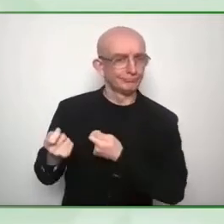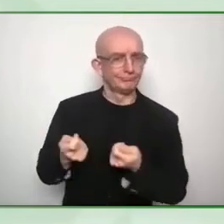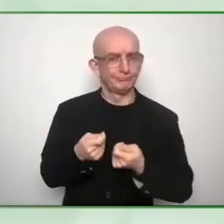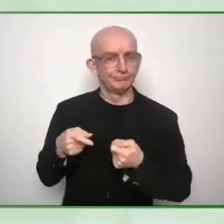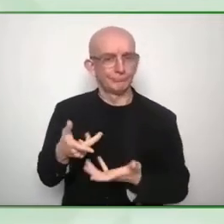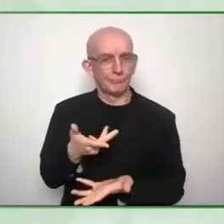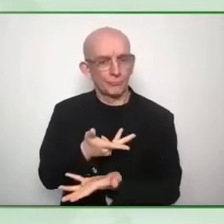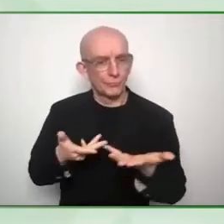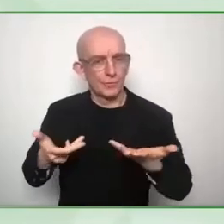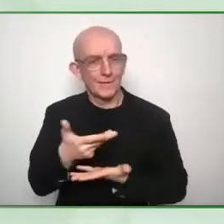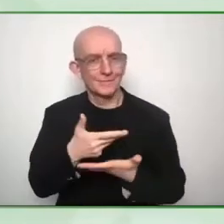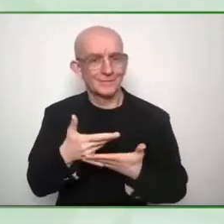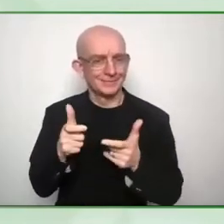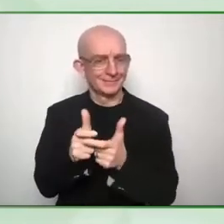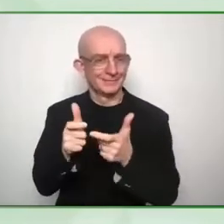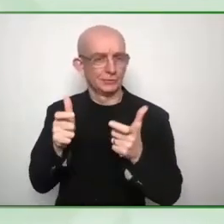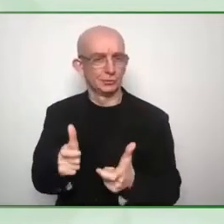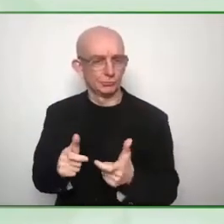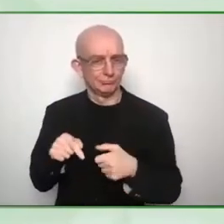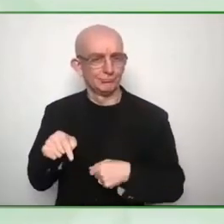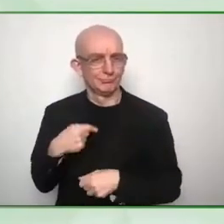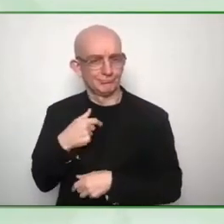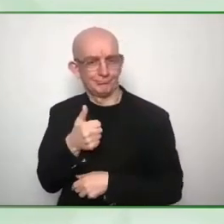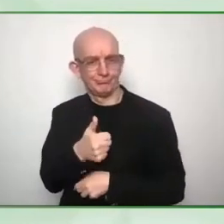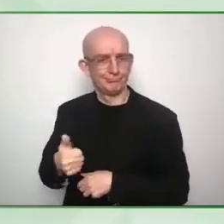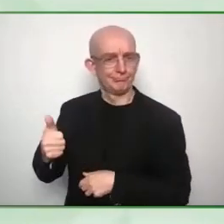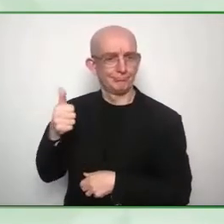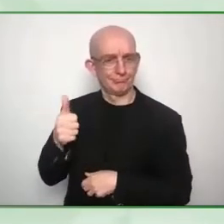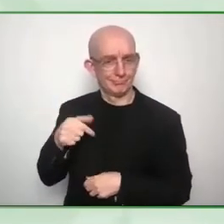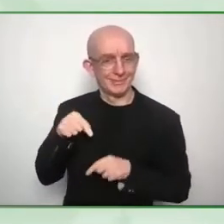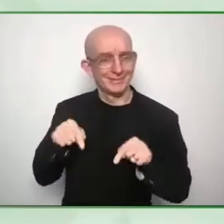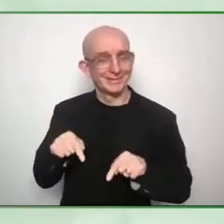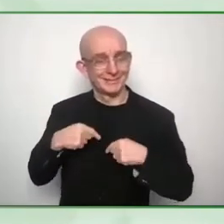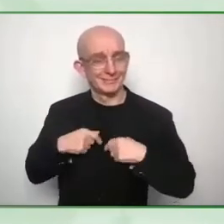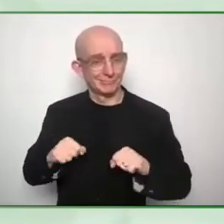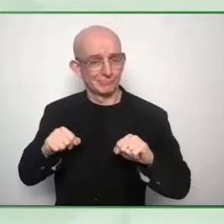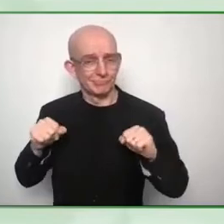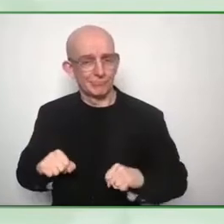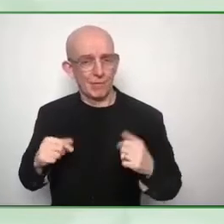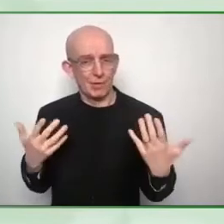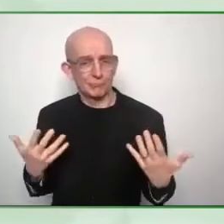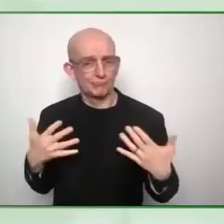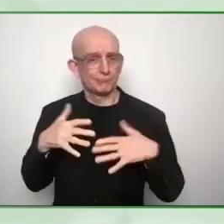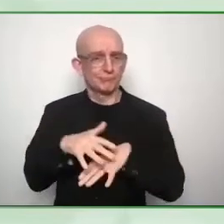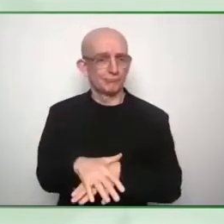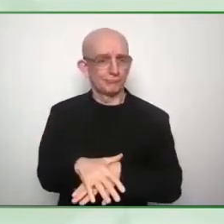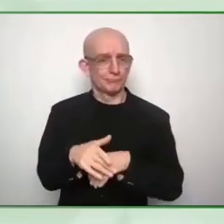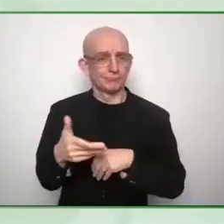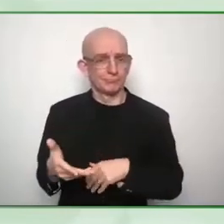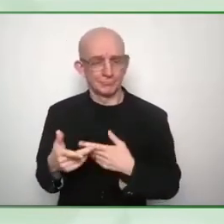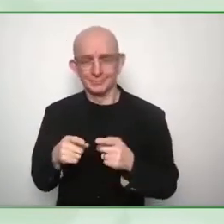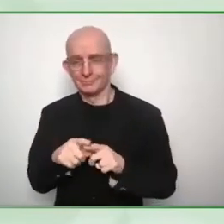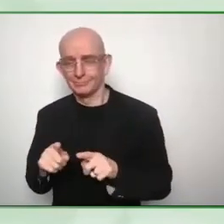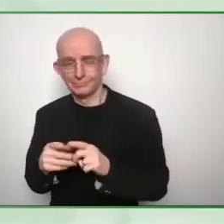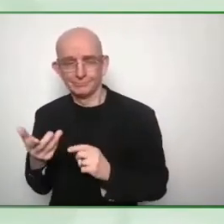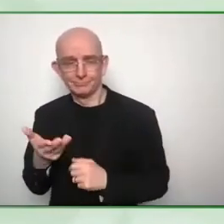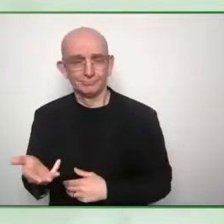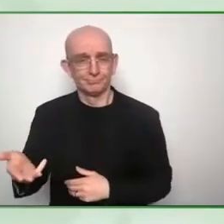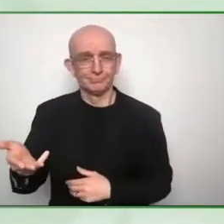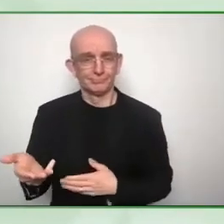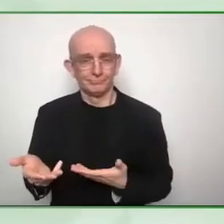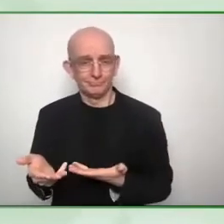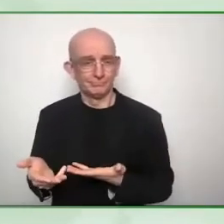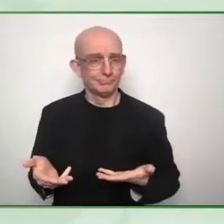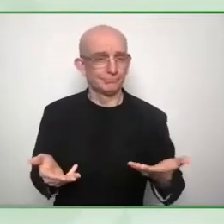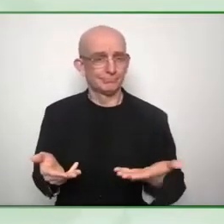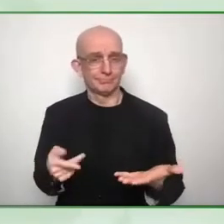of the Confucius Institute, which regretfully we had to close at the end of December, but the work carries on. And in one of the trips to